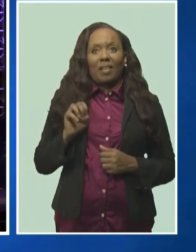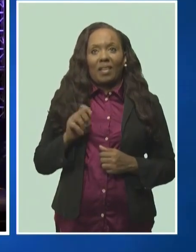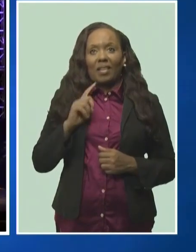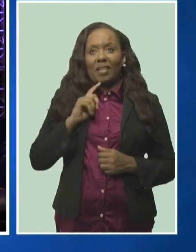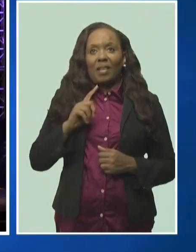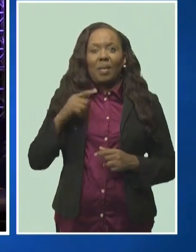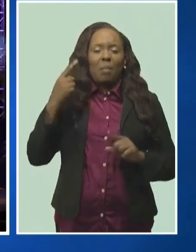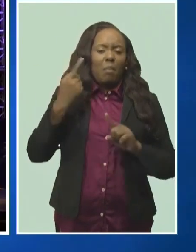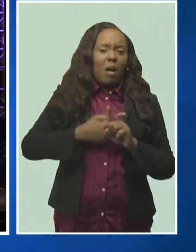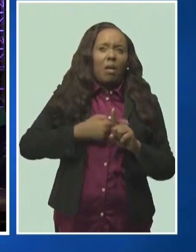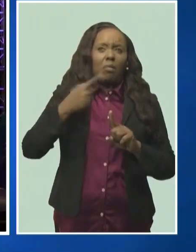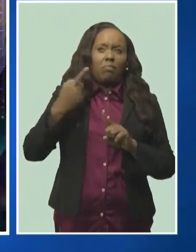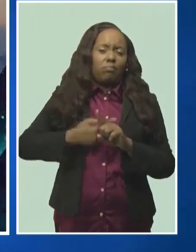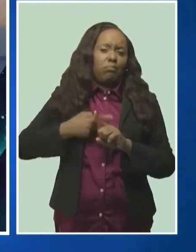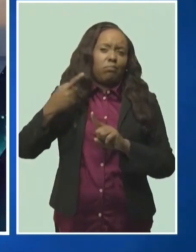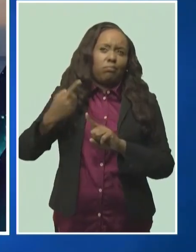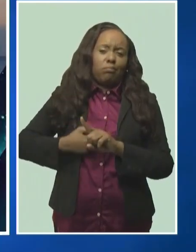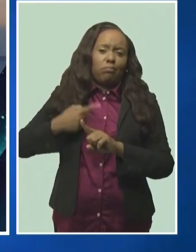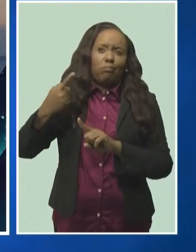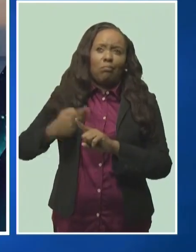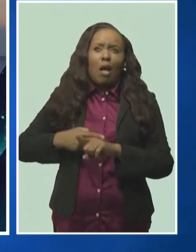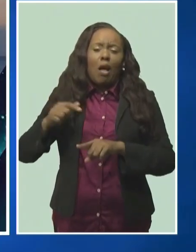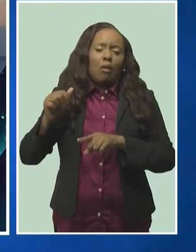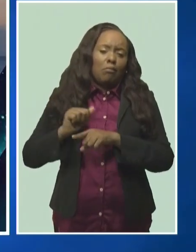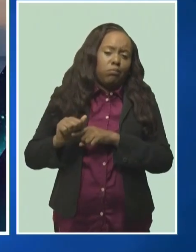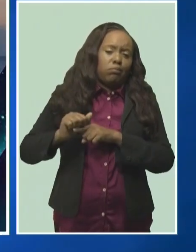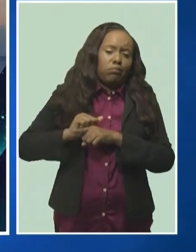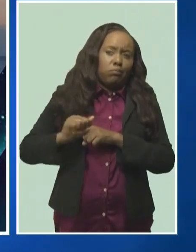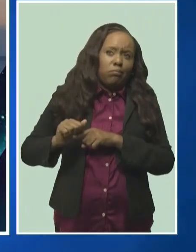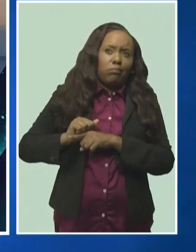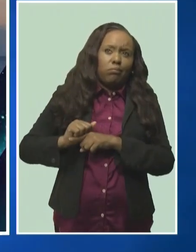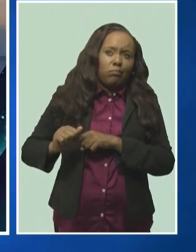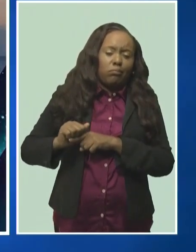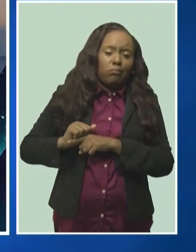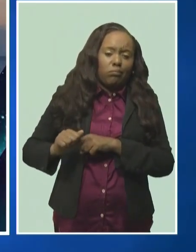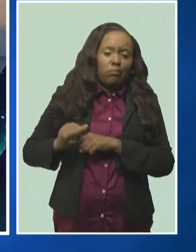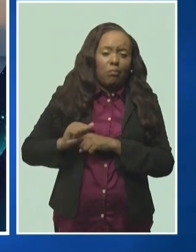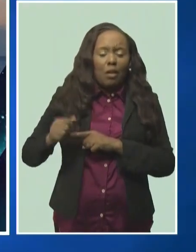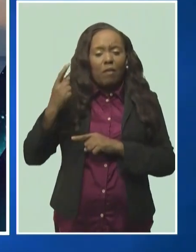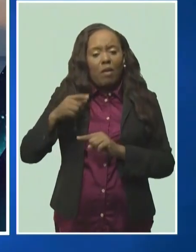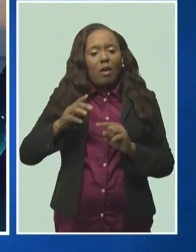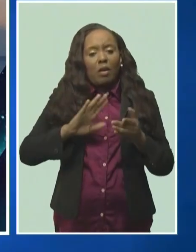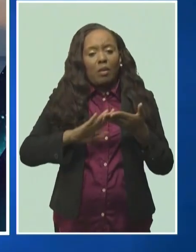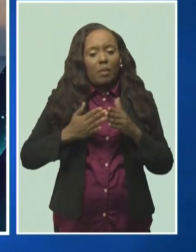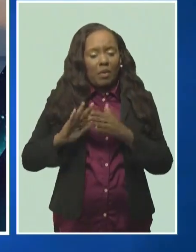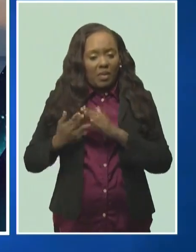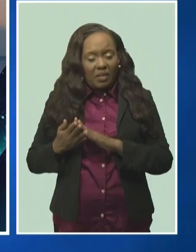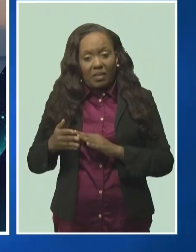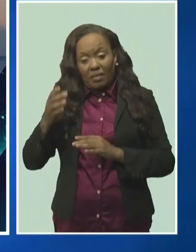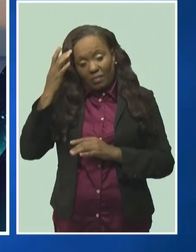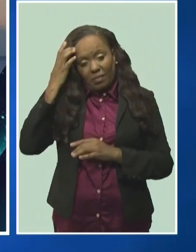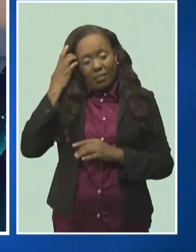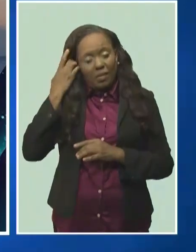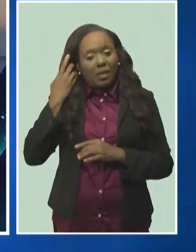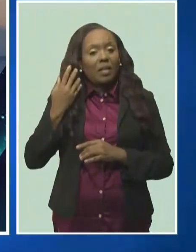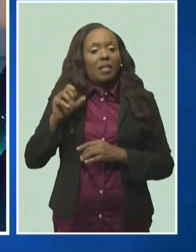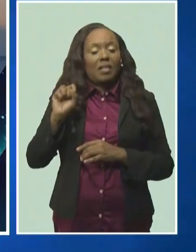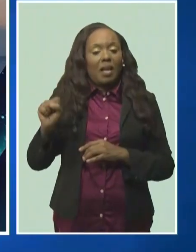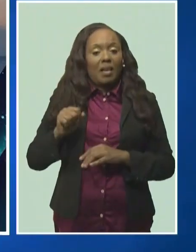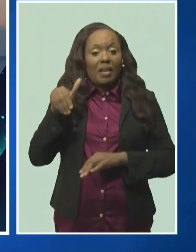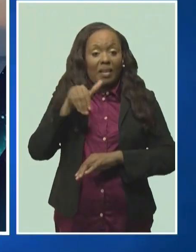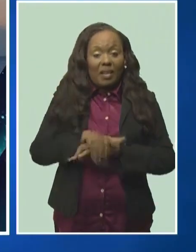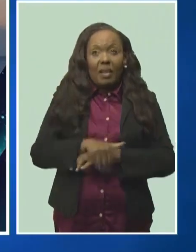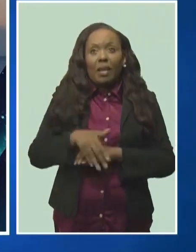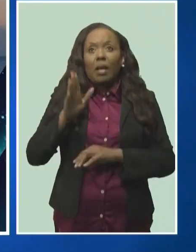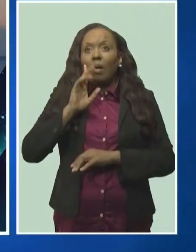of months of preparation for the young entrepreneurs and parish ambassadors within communities, and Saturday night would be a pooling of resources